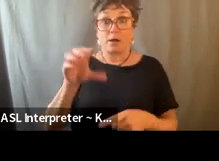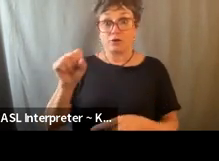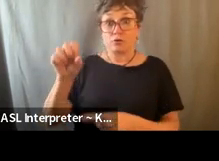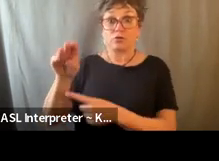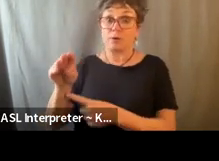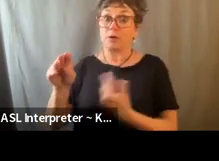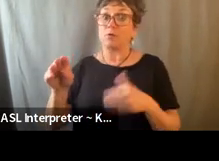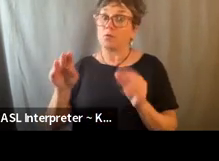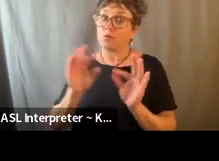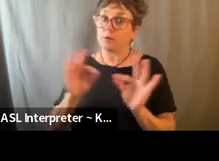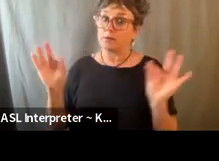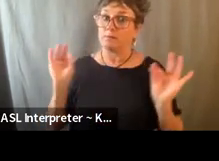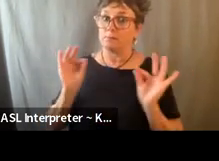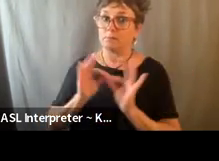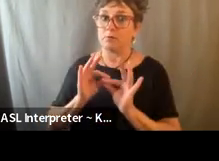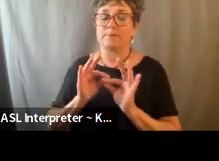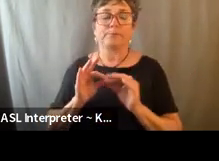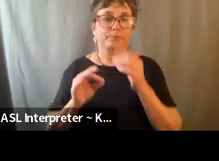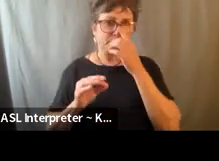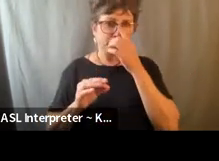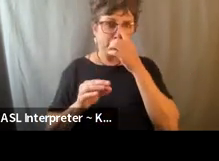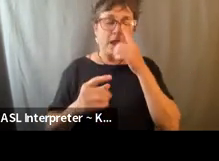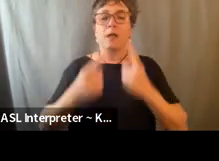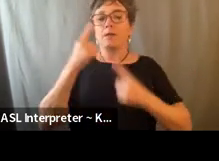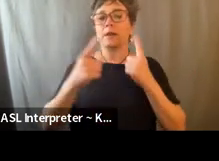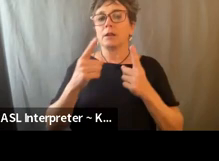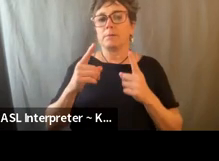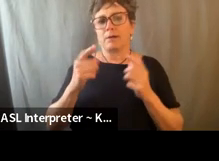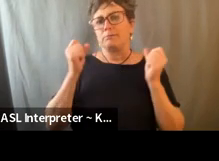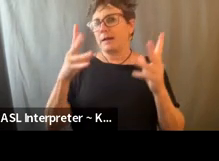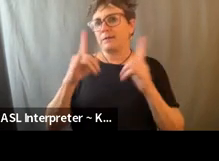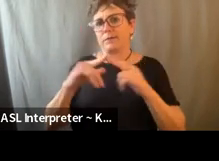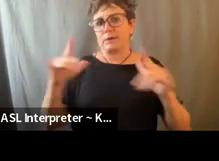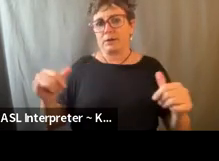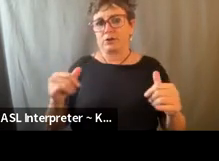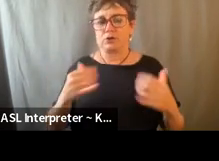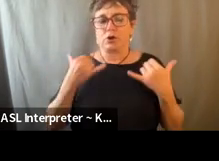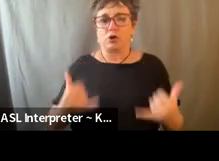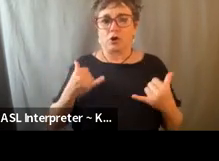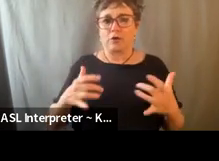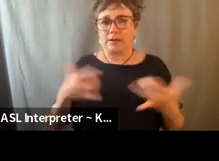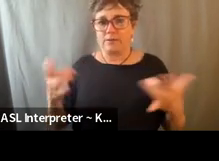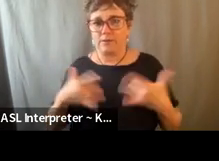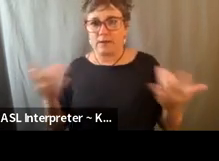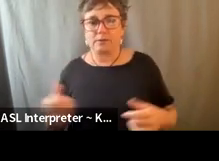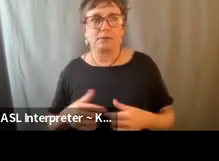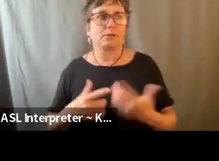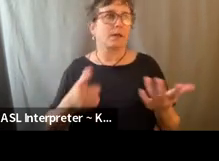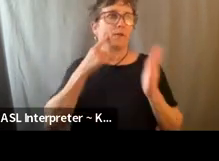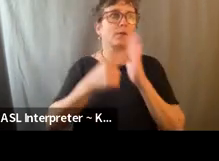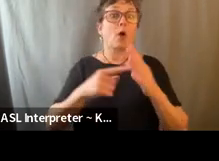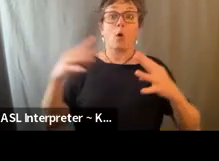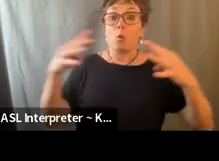media. And when you think about so many current events, I mean, we can think of a million things. There's wars and